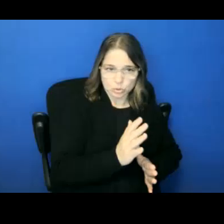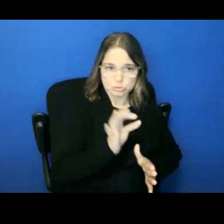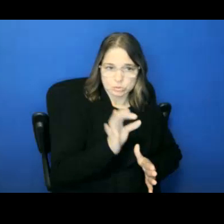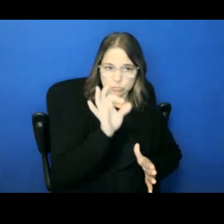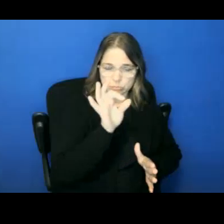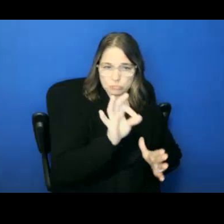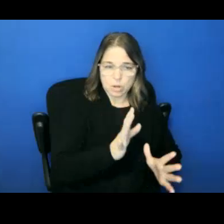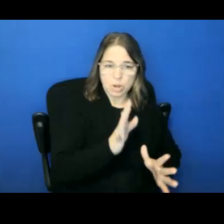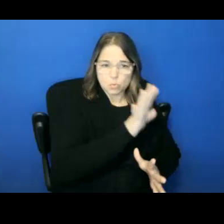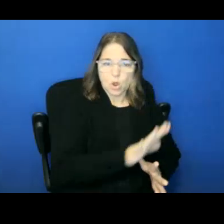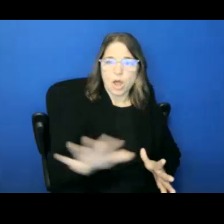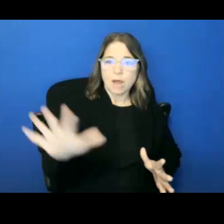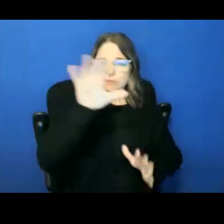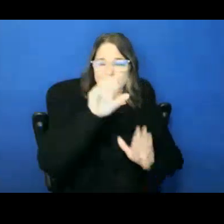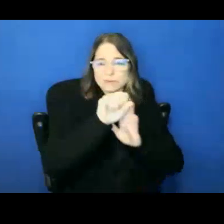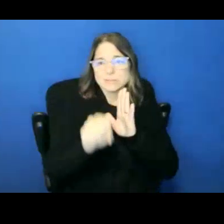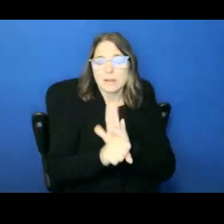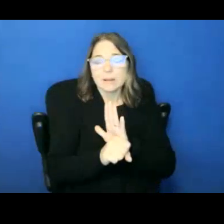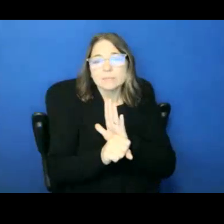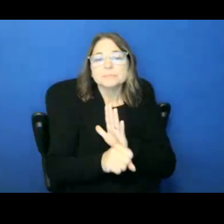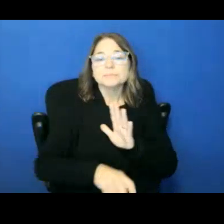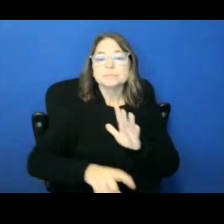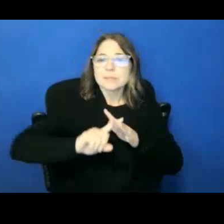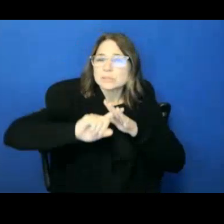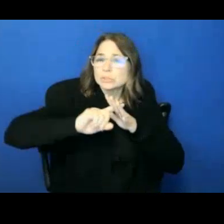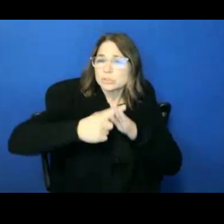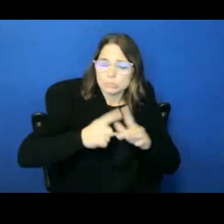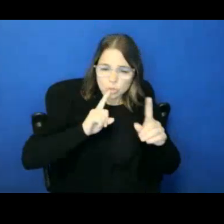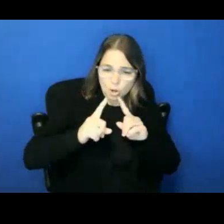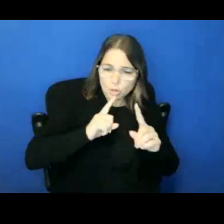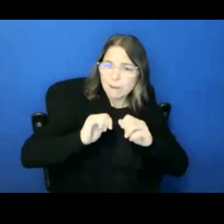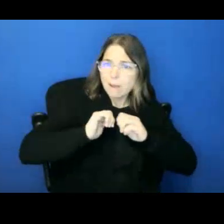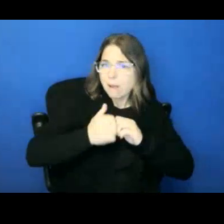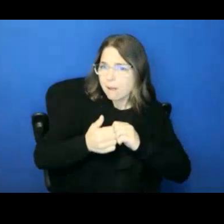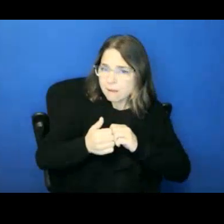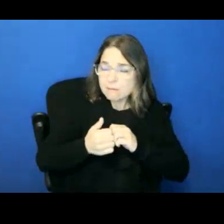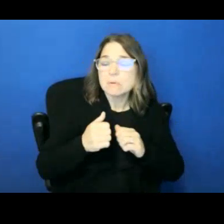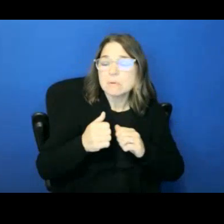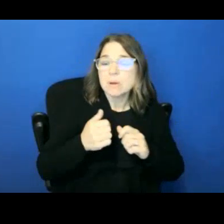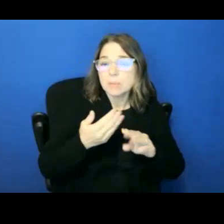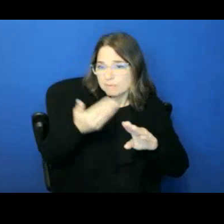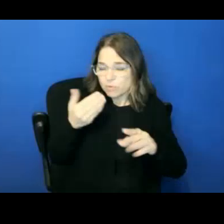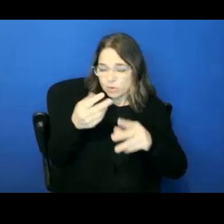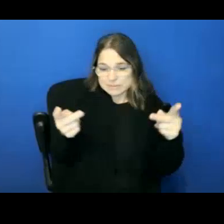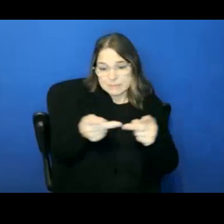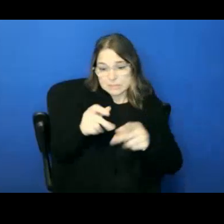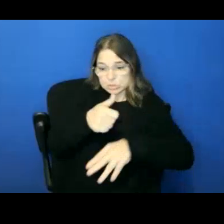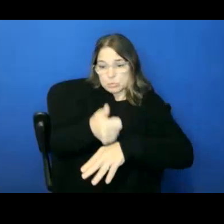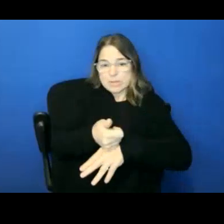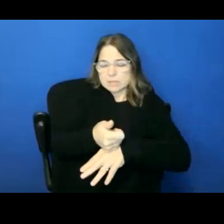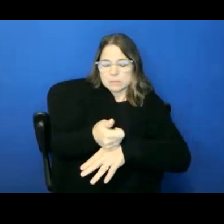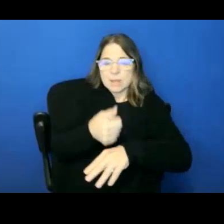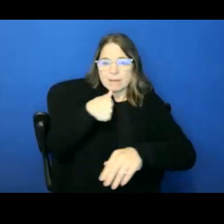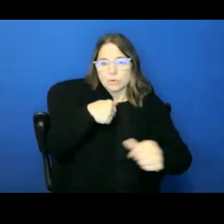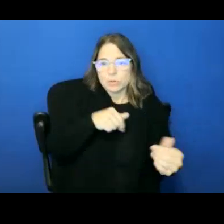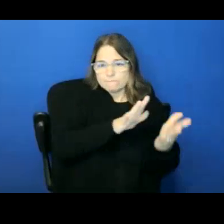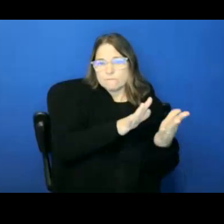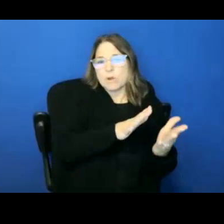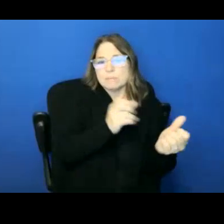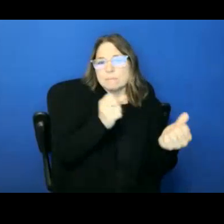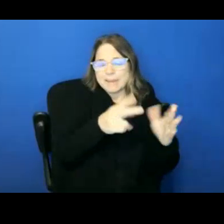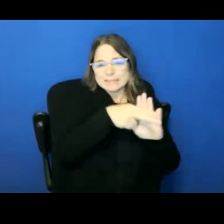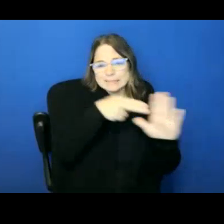state. And how I would begin the conversation is before the space is created, we have to confront a lot of the